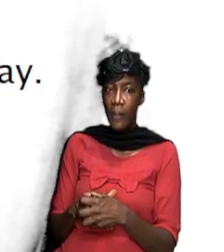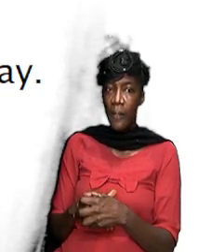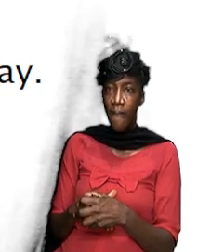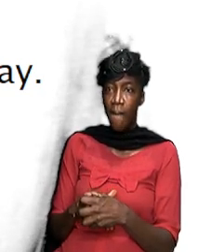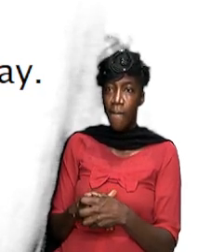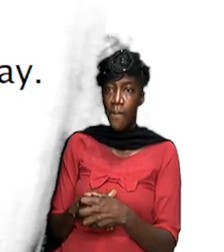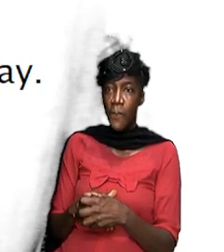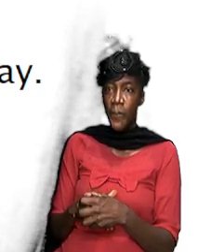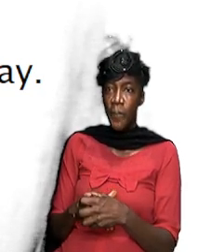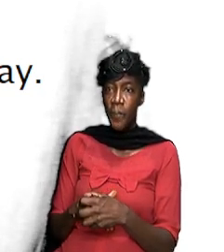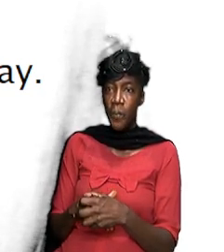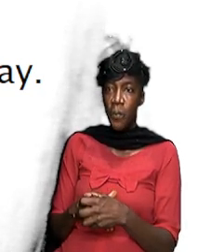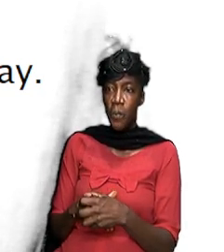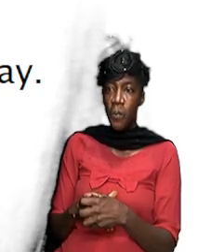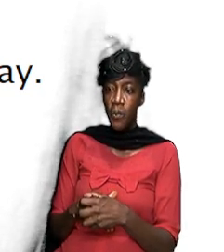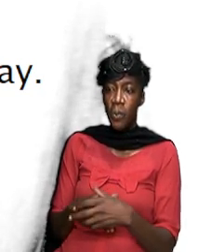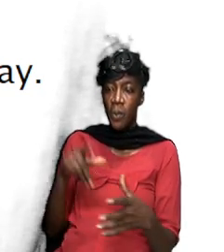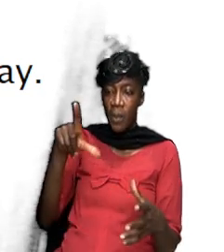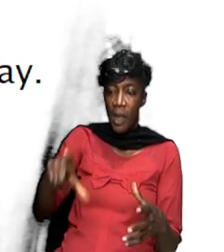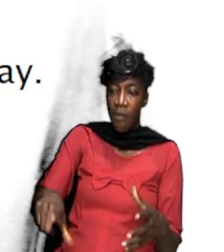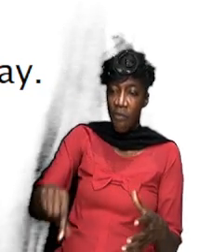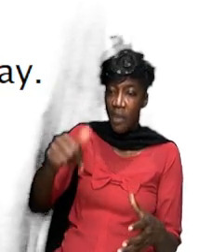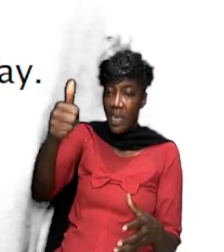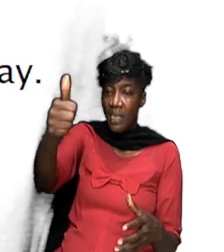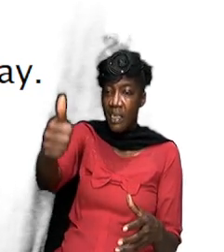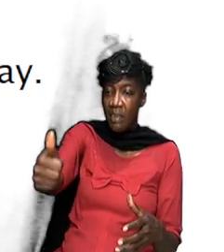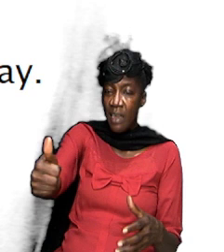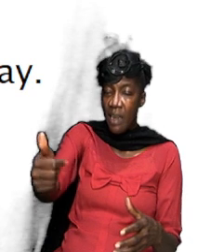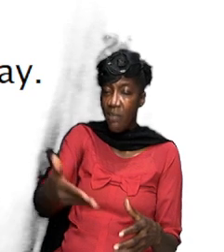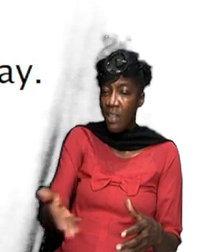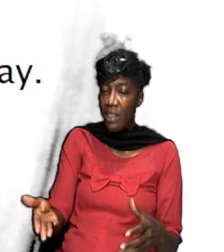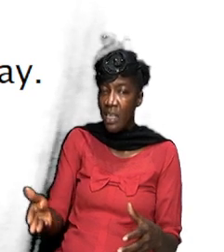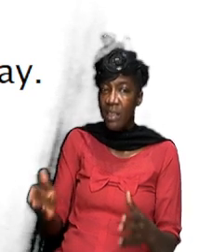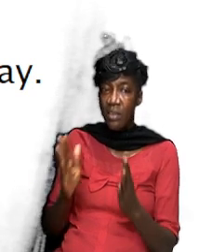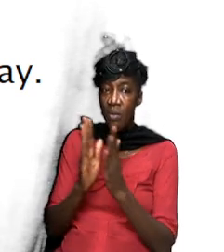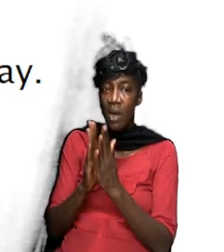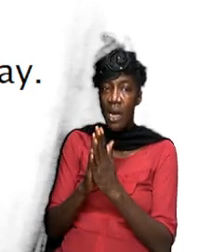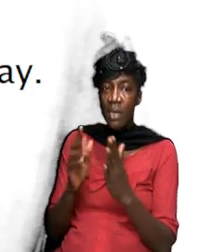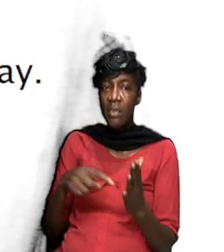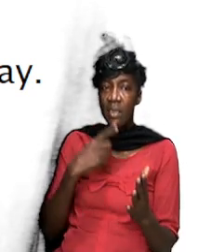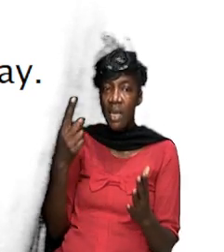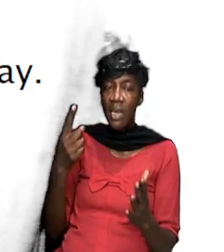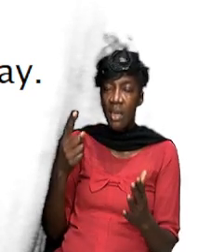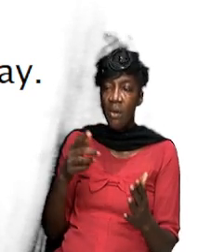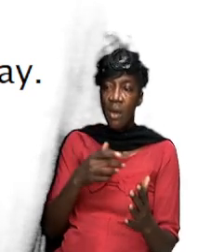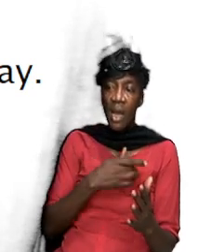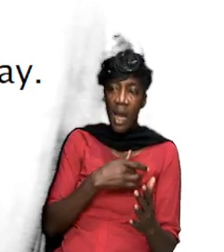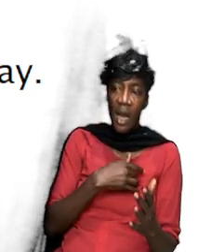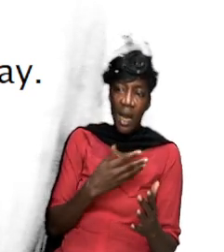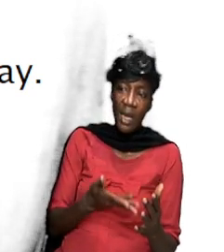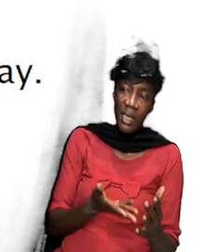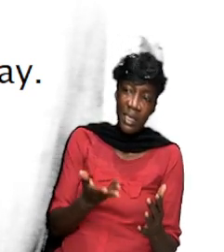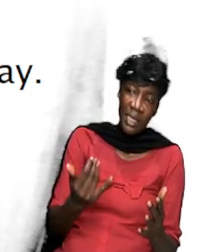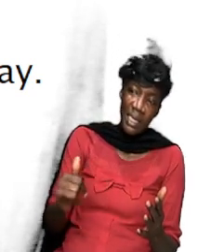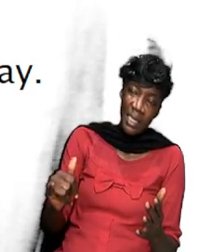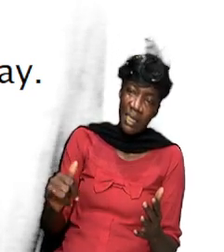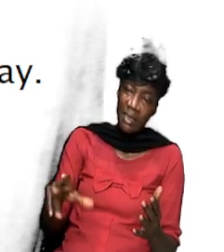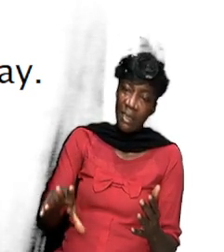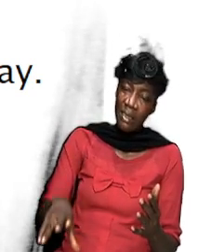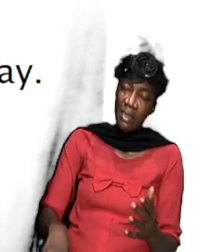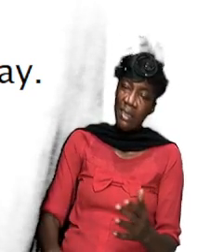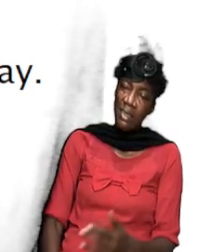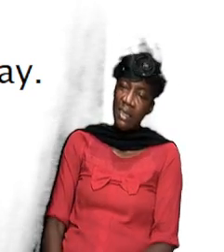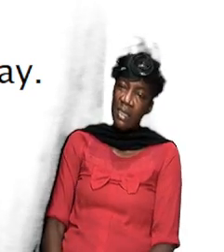So I am saying to us that if we find ourselves, the things we ask for, tells where our heart is. If we find